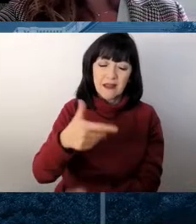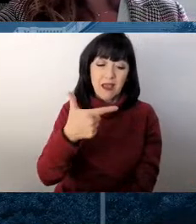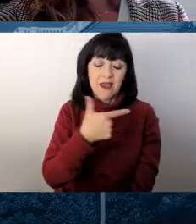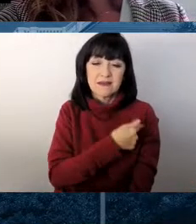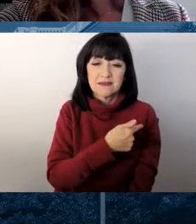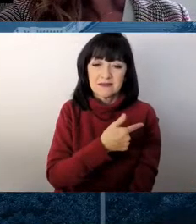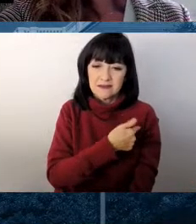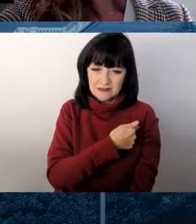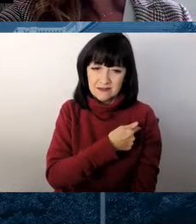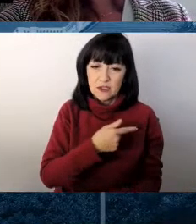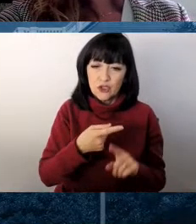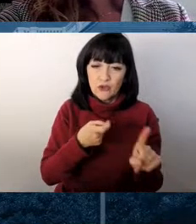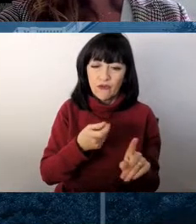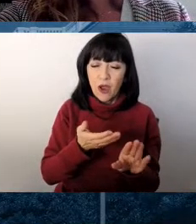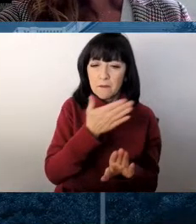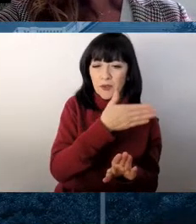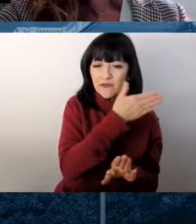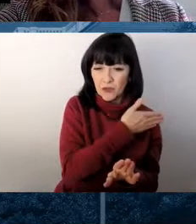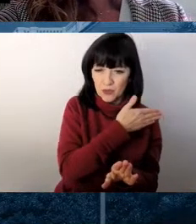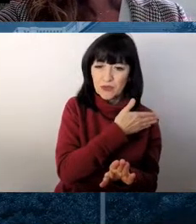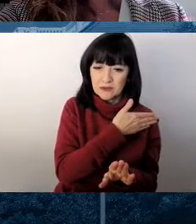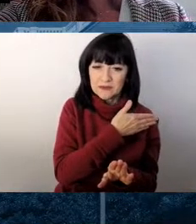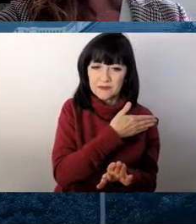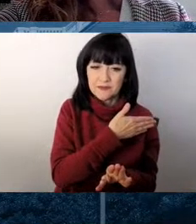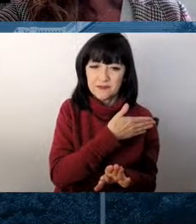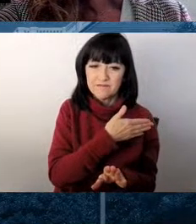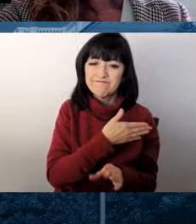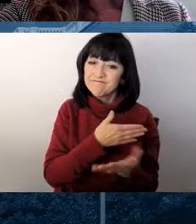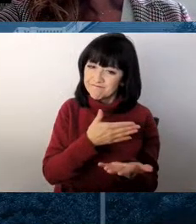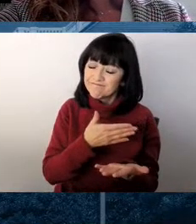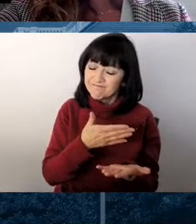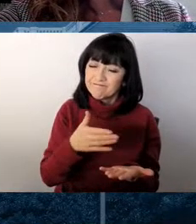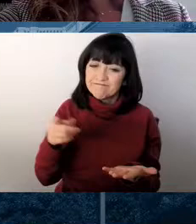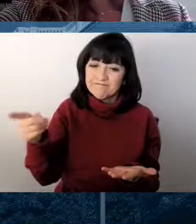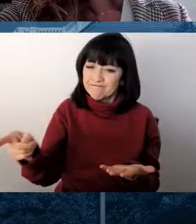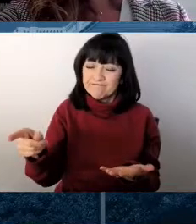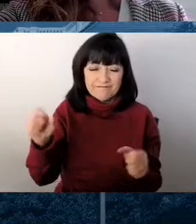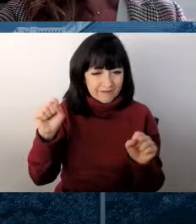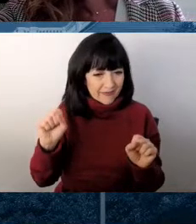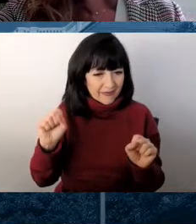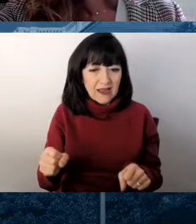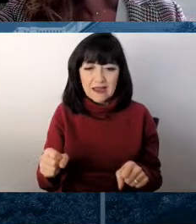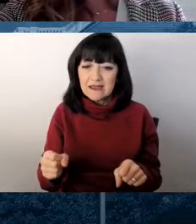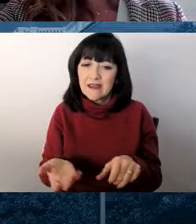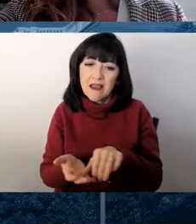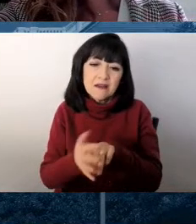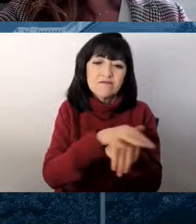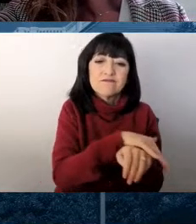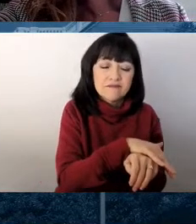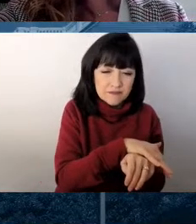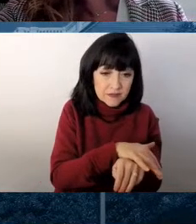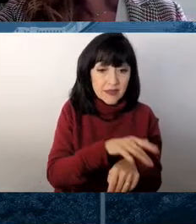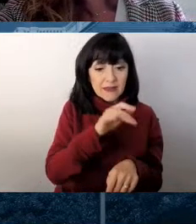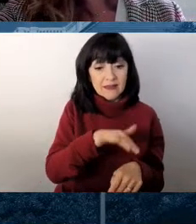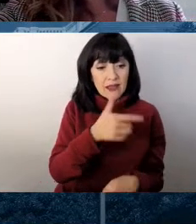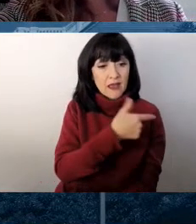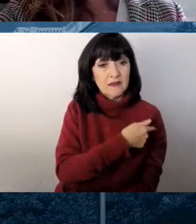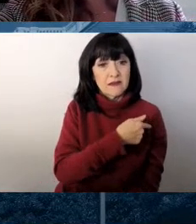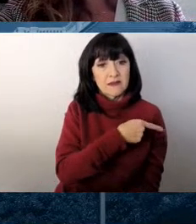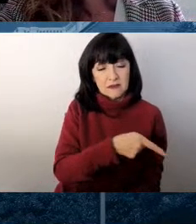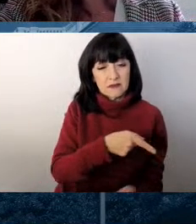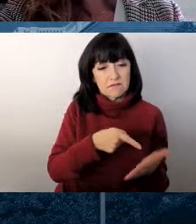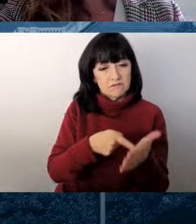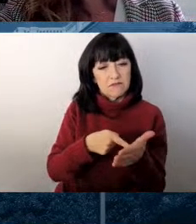protein, which helps it evade antibodies, which are generated from both prior infection or the